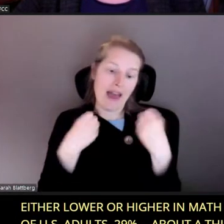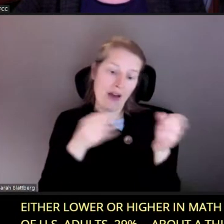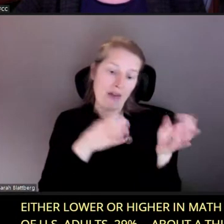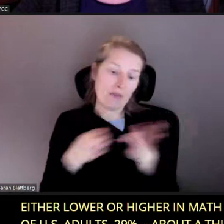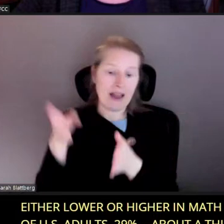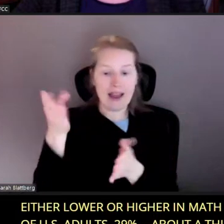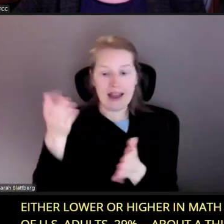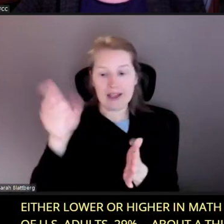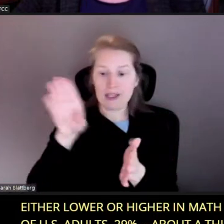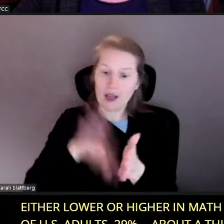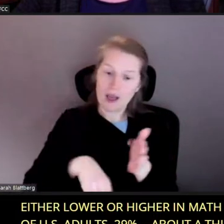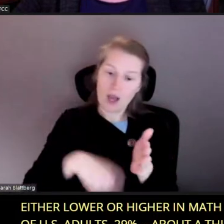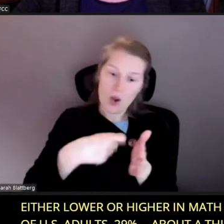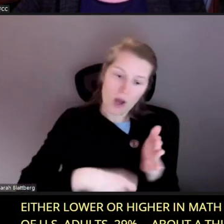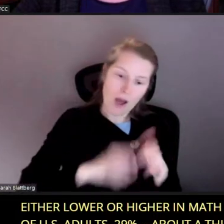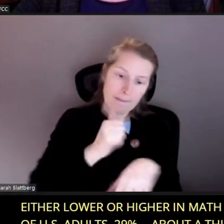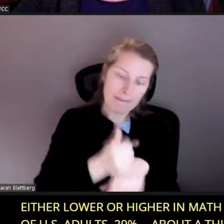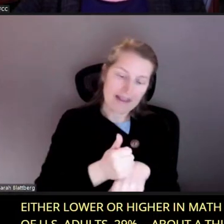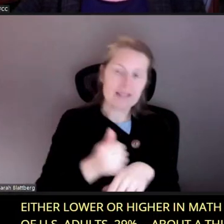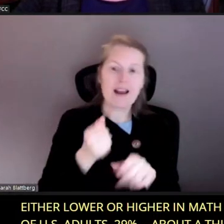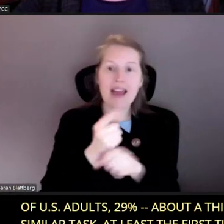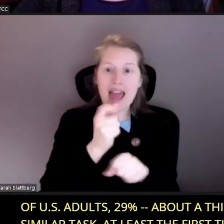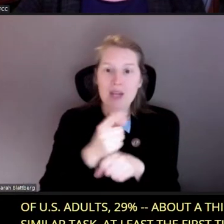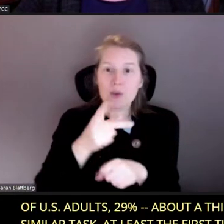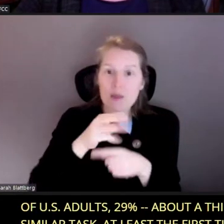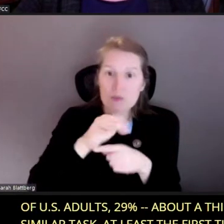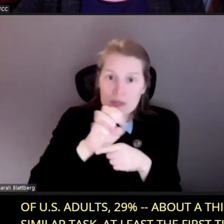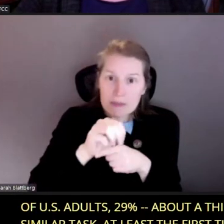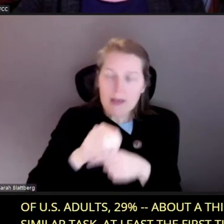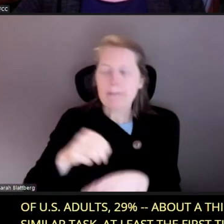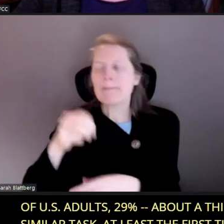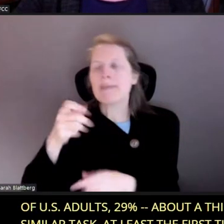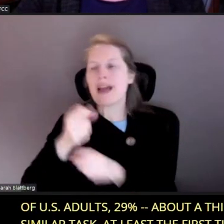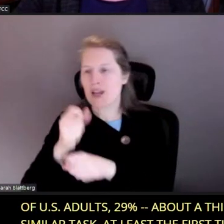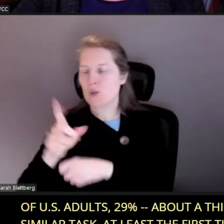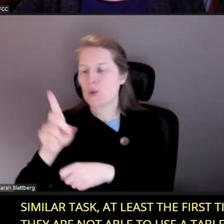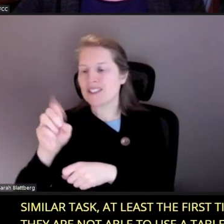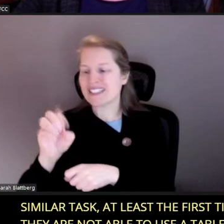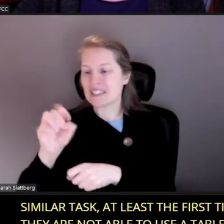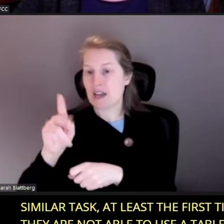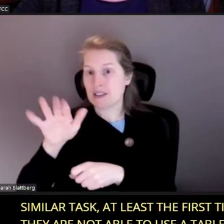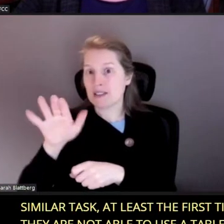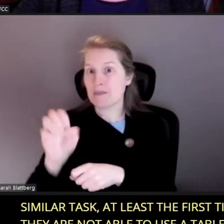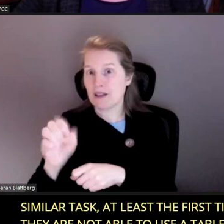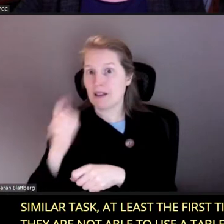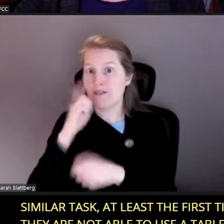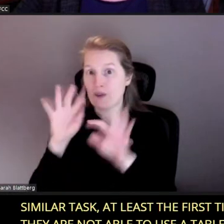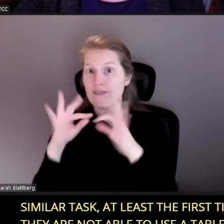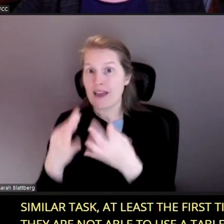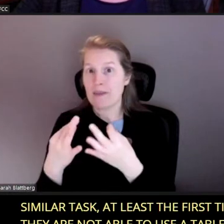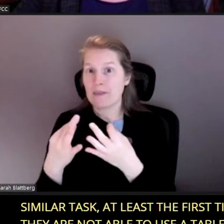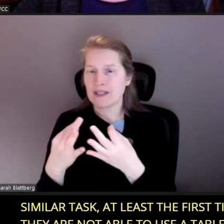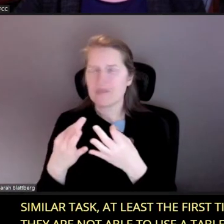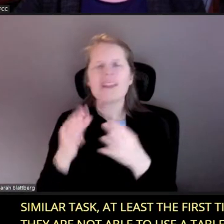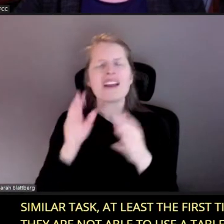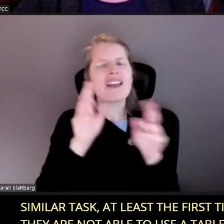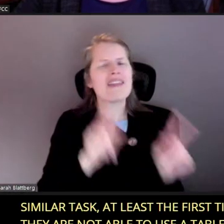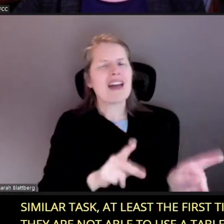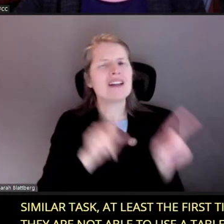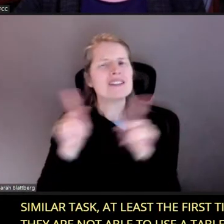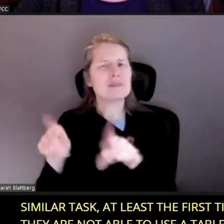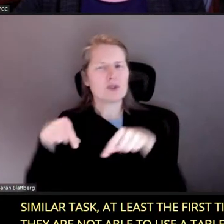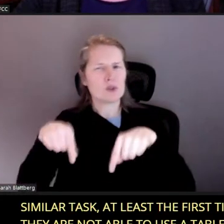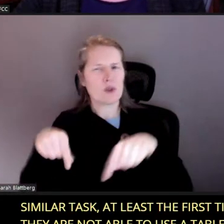based on an annual premium and annual deductible for a family. So you can imagine that might be sort of a similar task as the broadband label, where you're